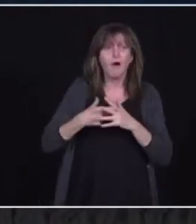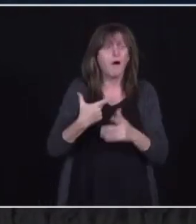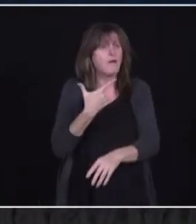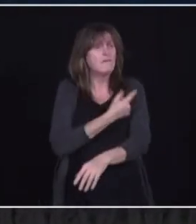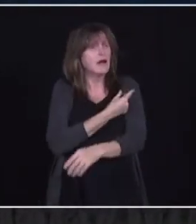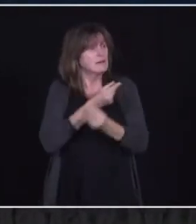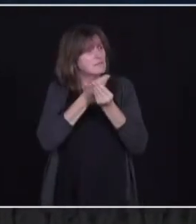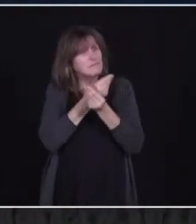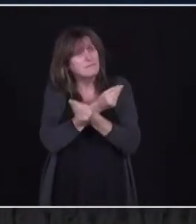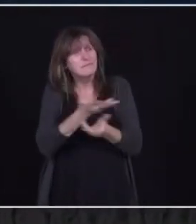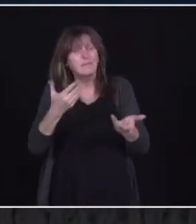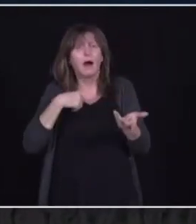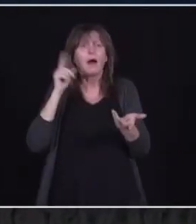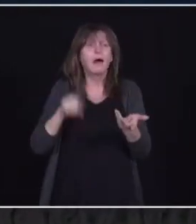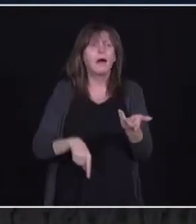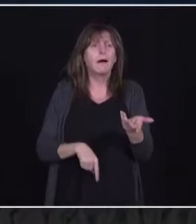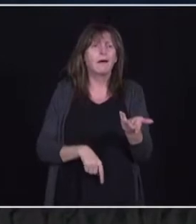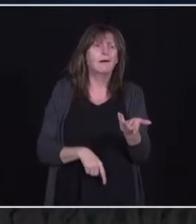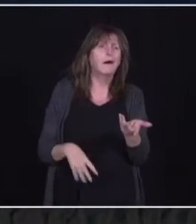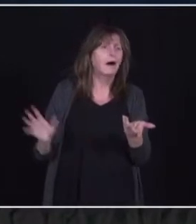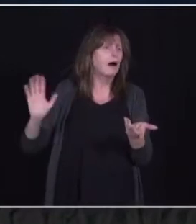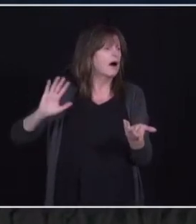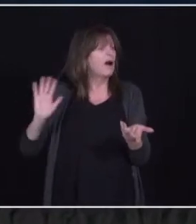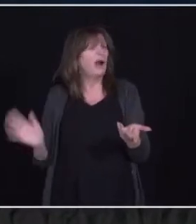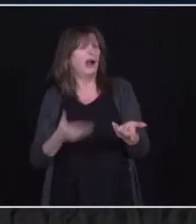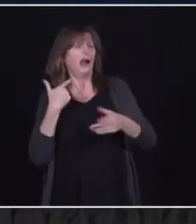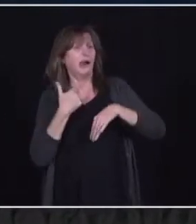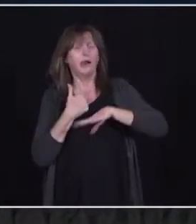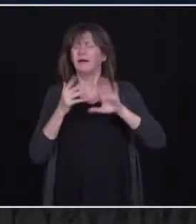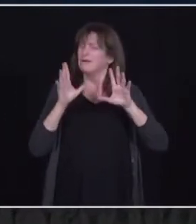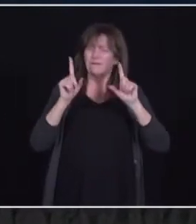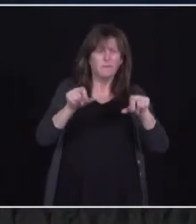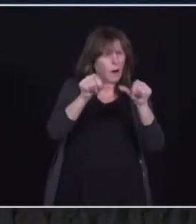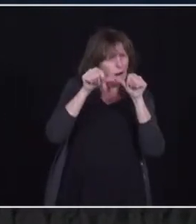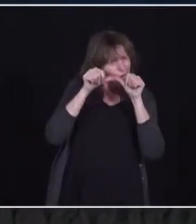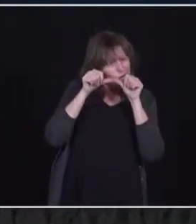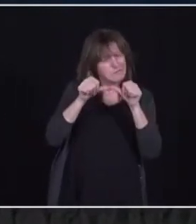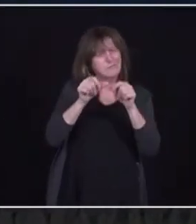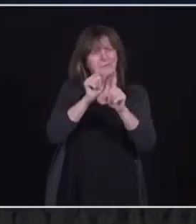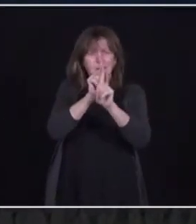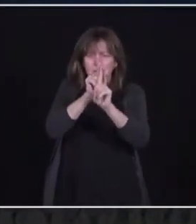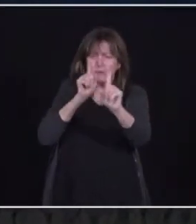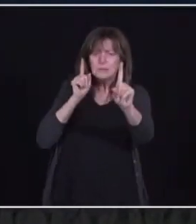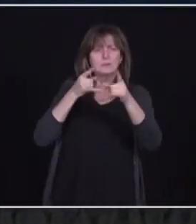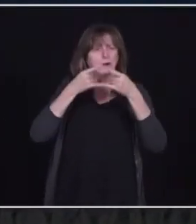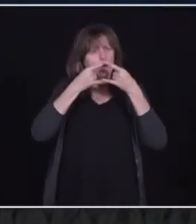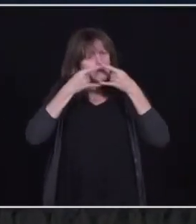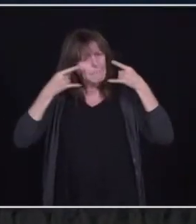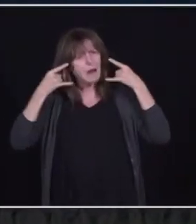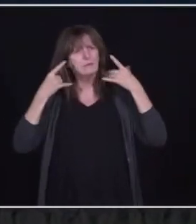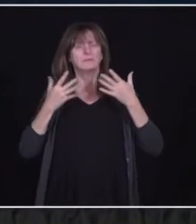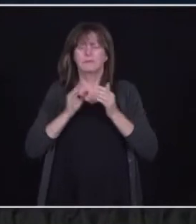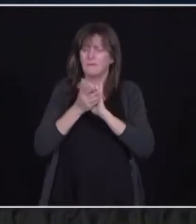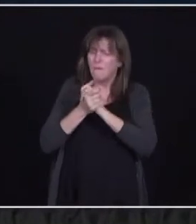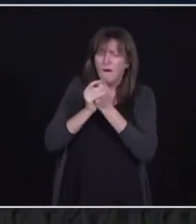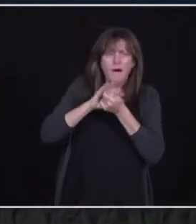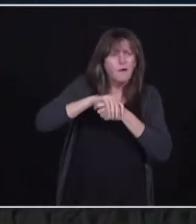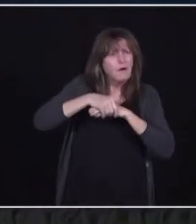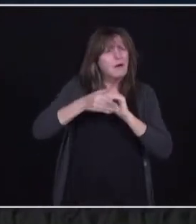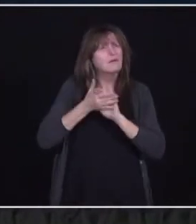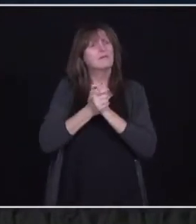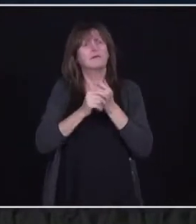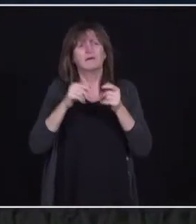fight. Make sure we social distance, wear a mask, wash your hands. Let's stay strong and look out for each